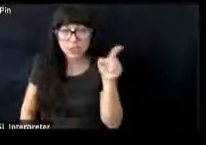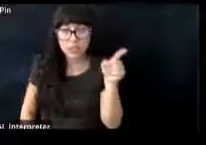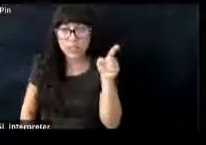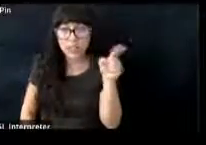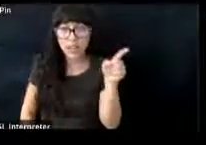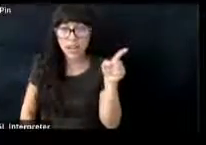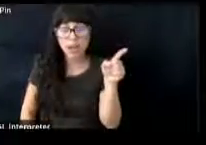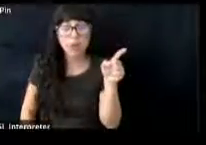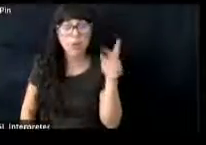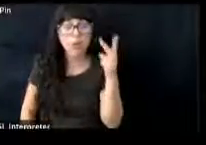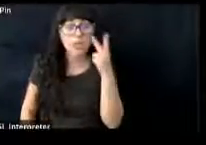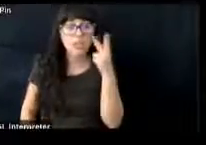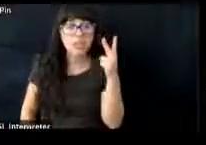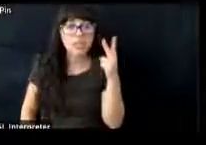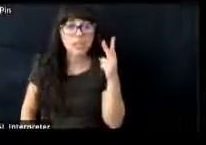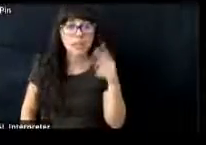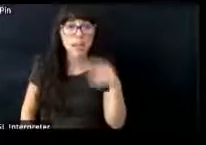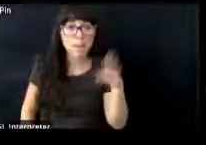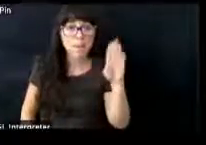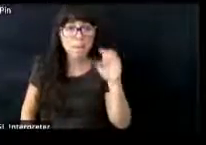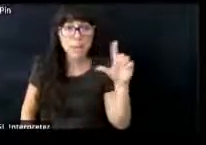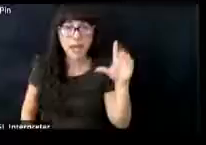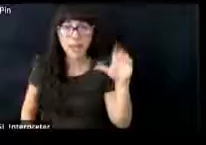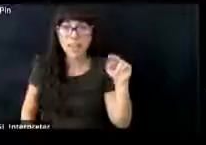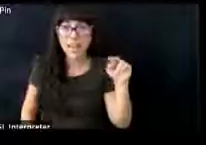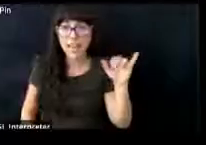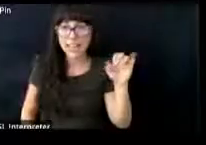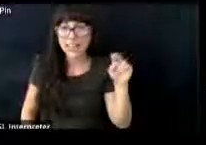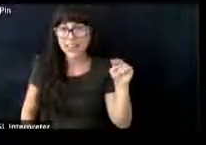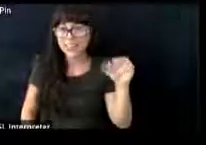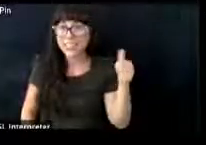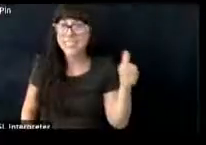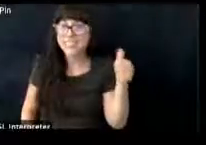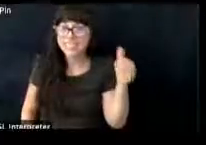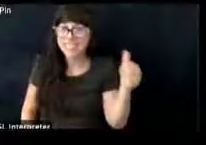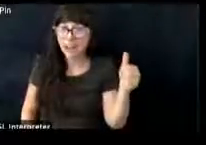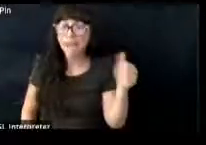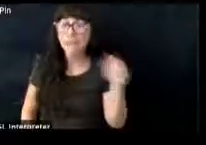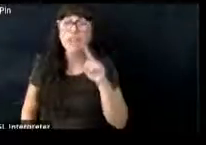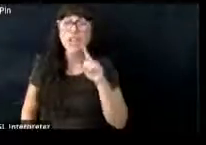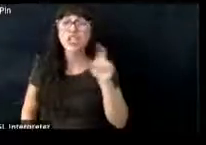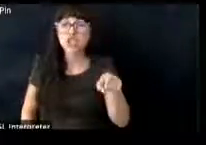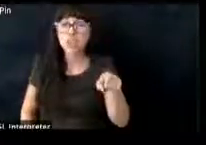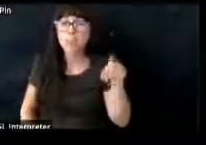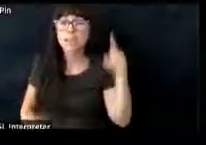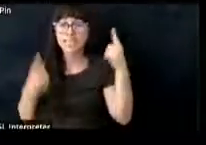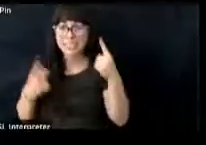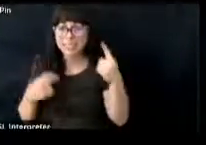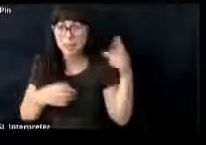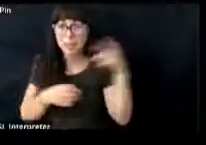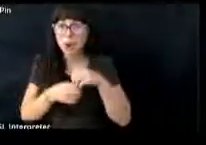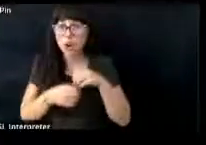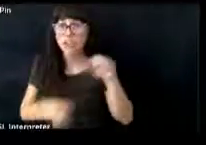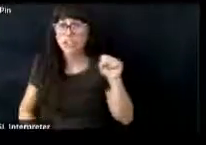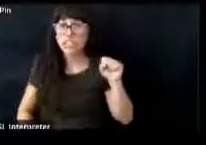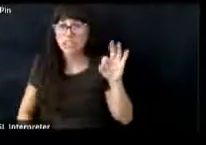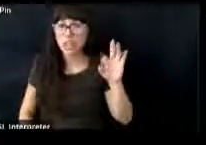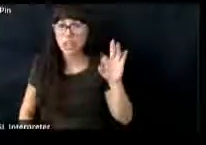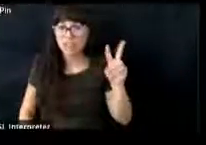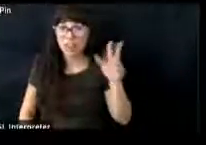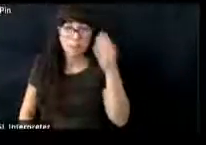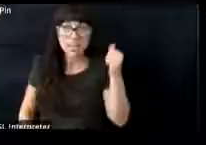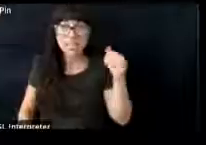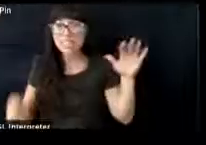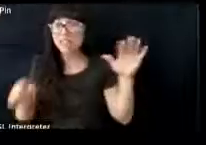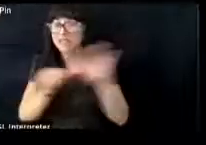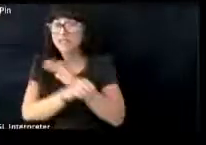you'll see Bell Canyon as well. Bell Canyon should be considered part of the San Fernando Valley because it's completely